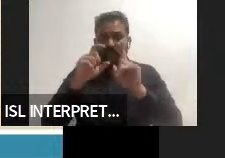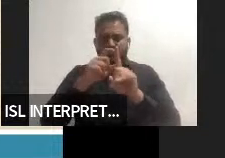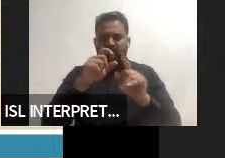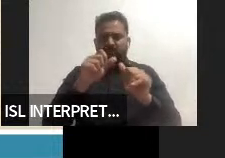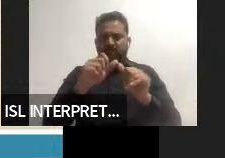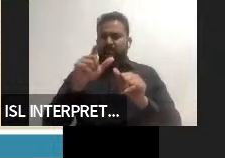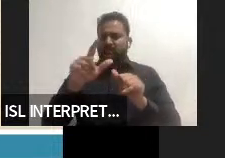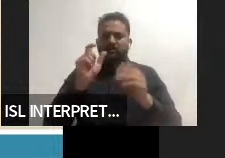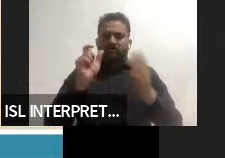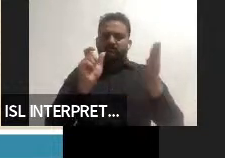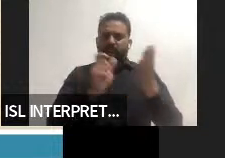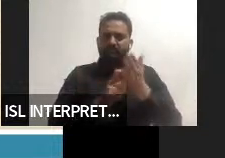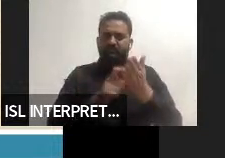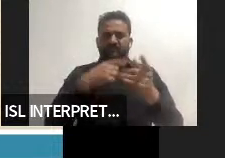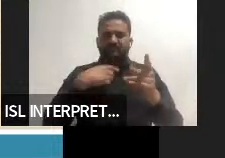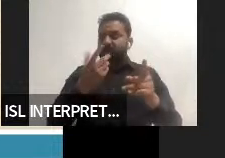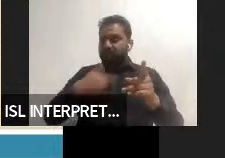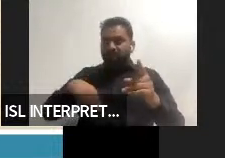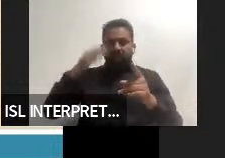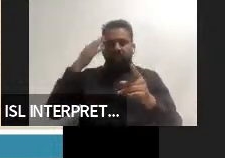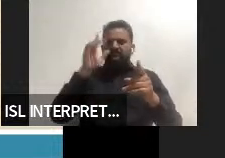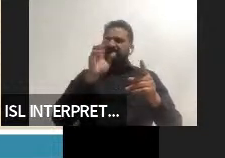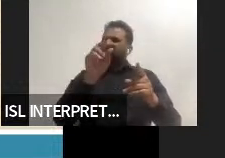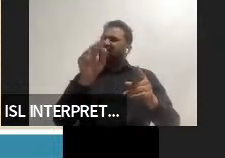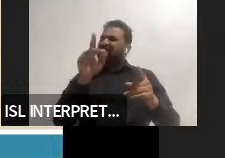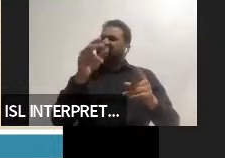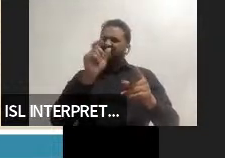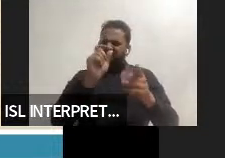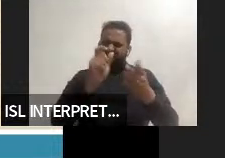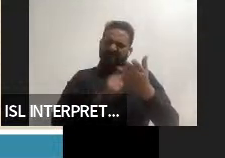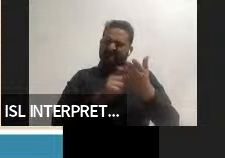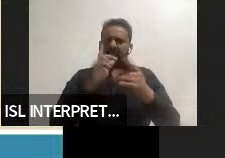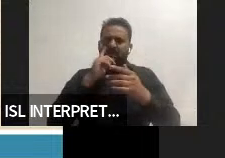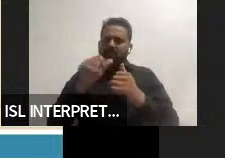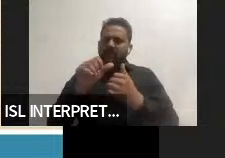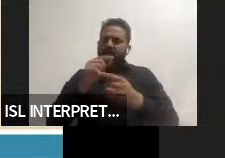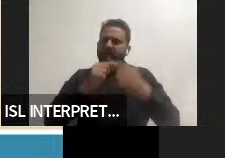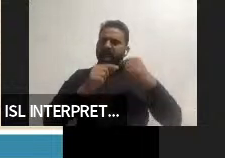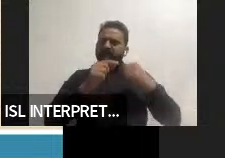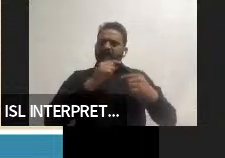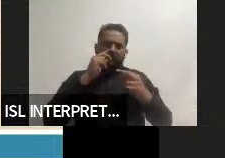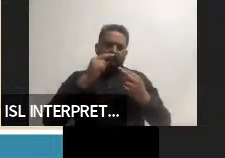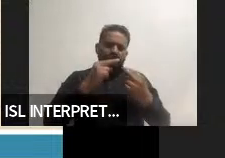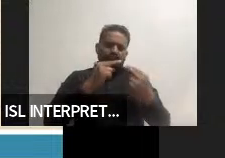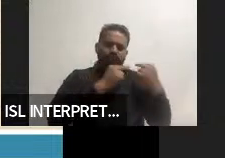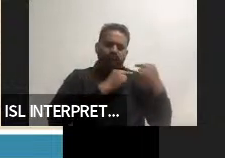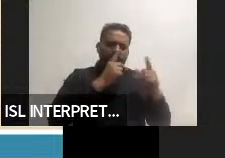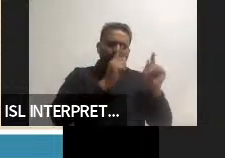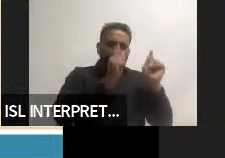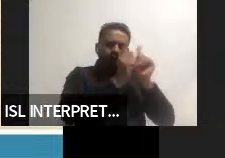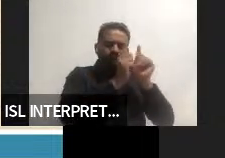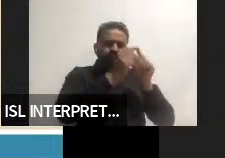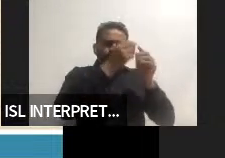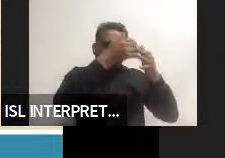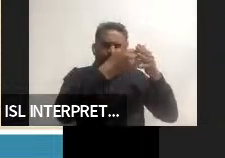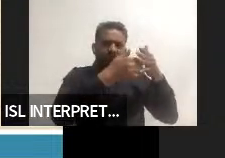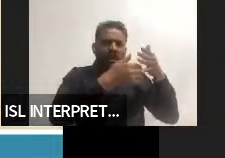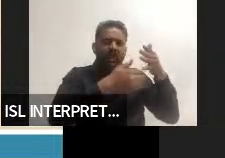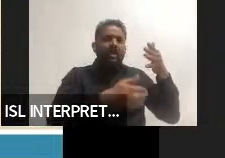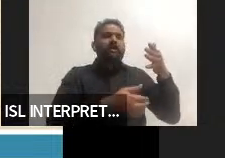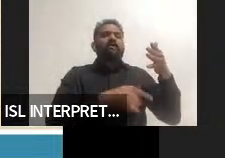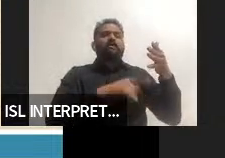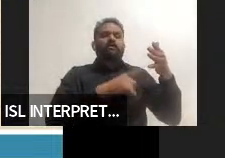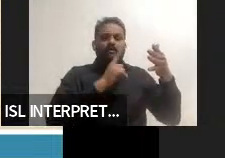not know what you are saying. So we have to go back and check your abbreviation and see what you have written. And that's why in